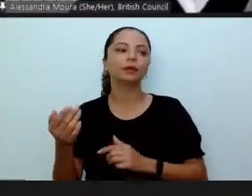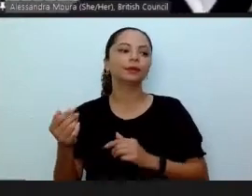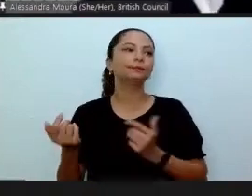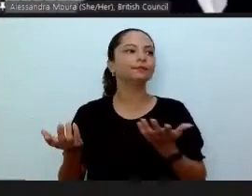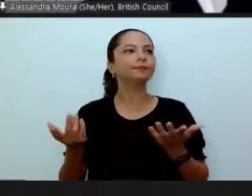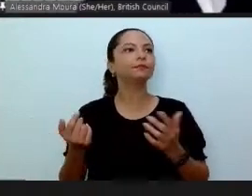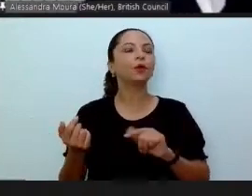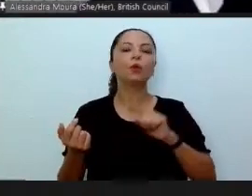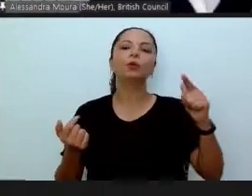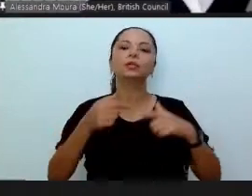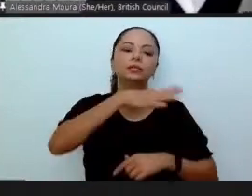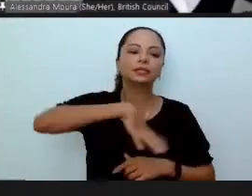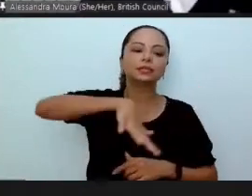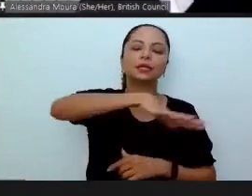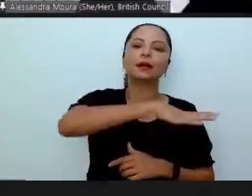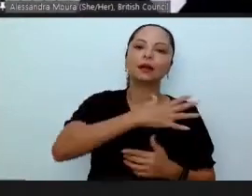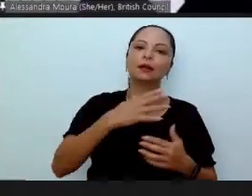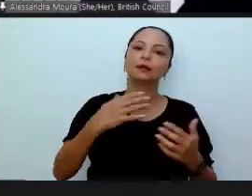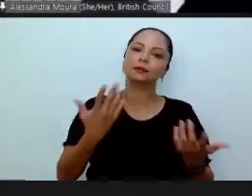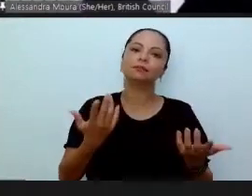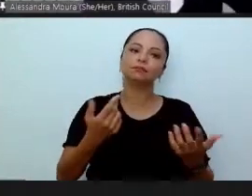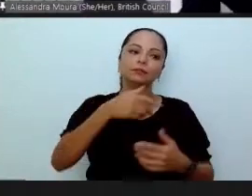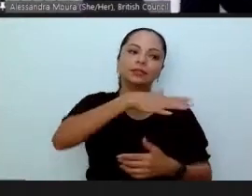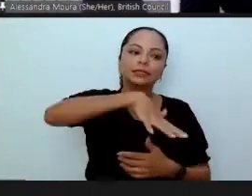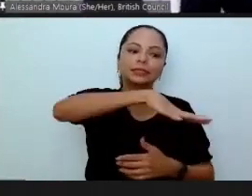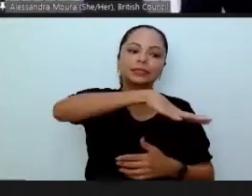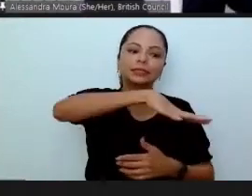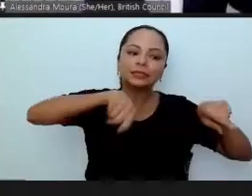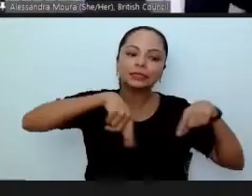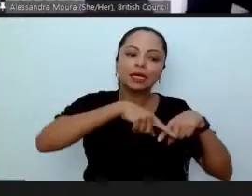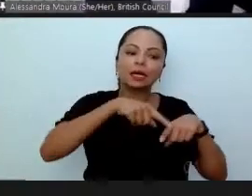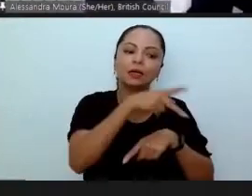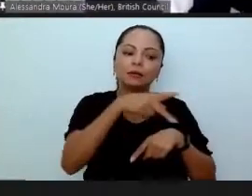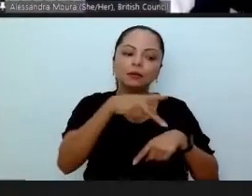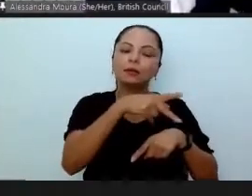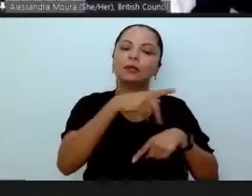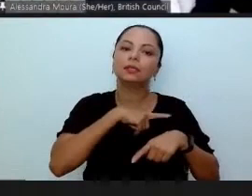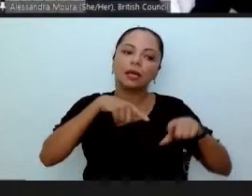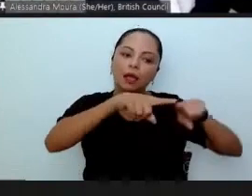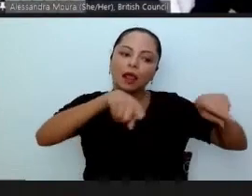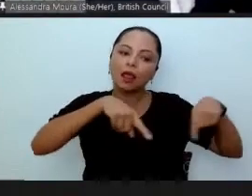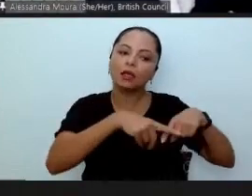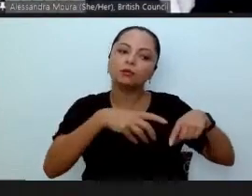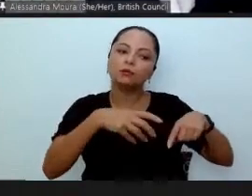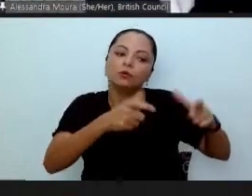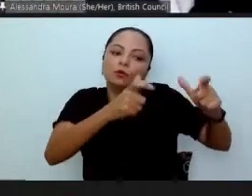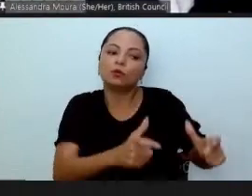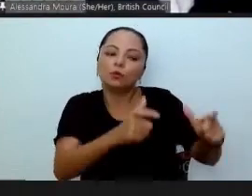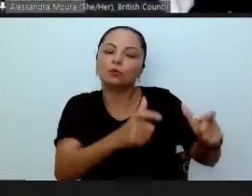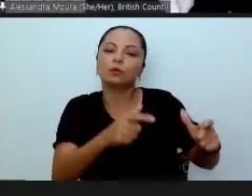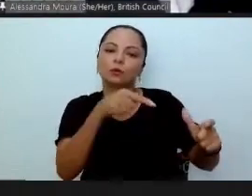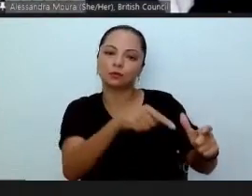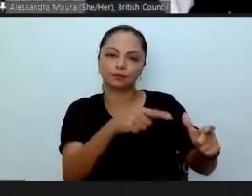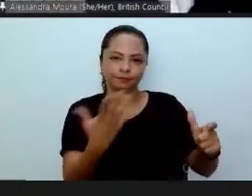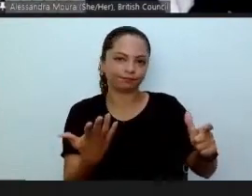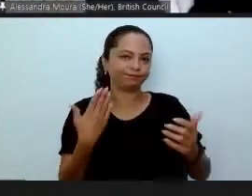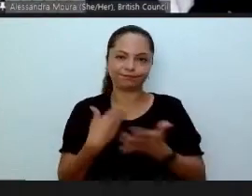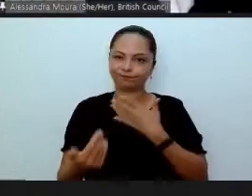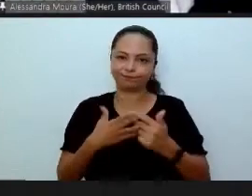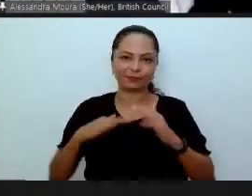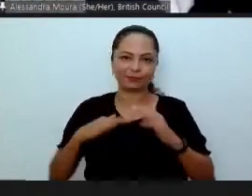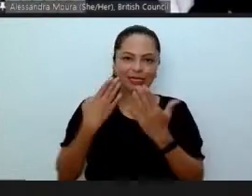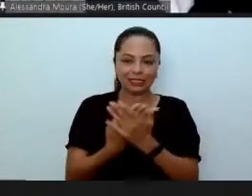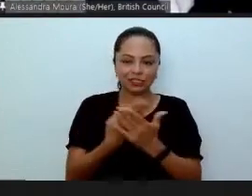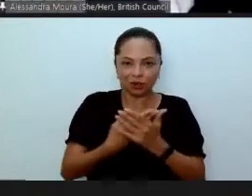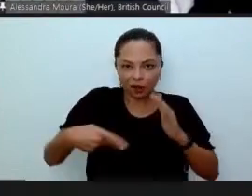atmosphere, whatever your situation is, whether it's public or private, whether it's a language academy, whether it's a big school or